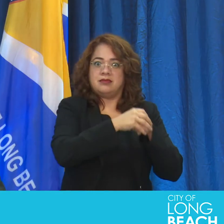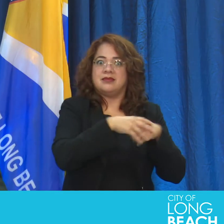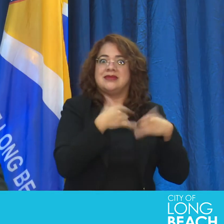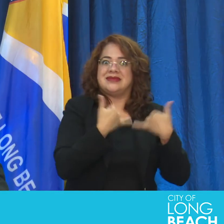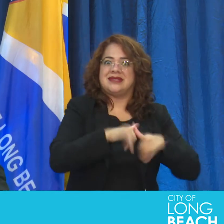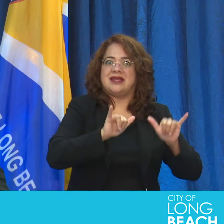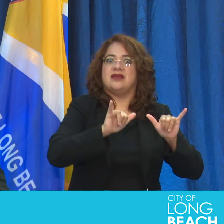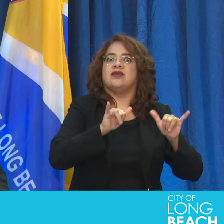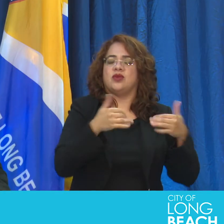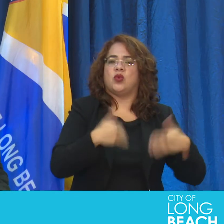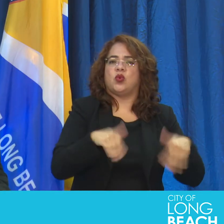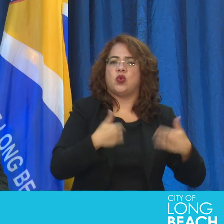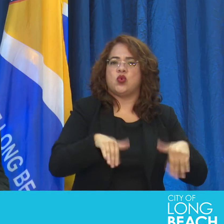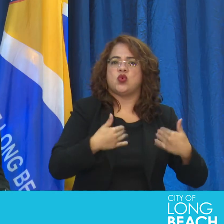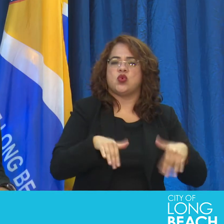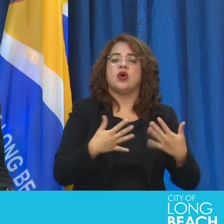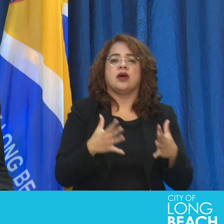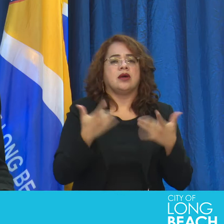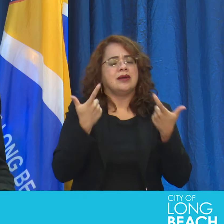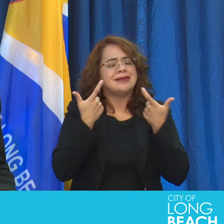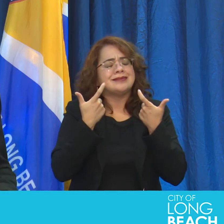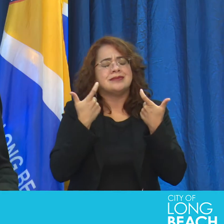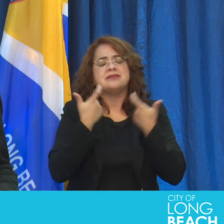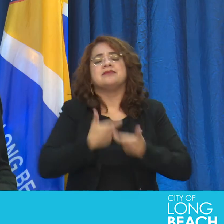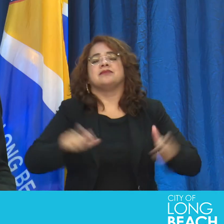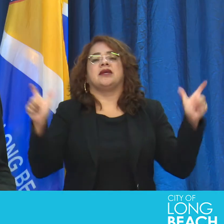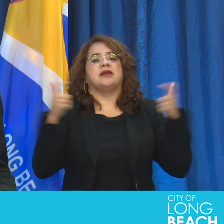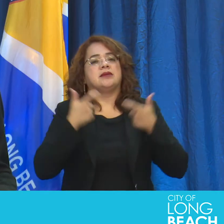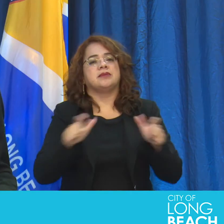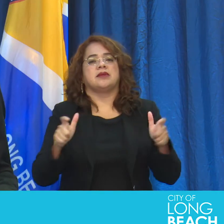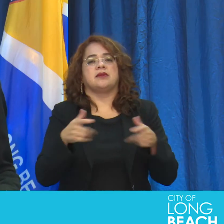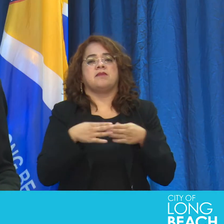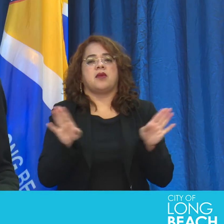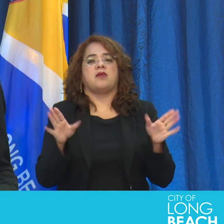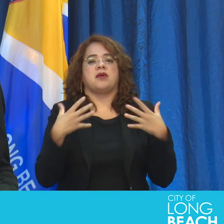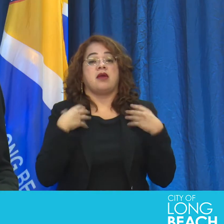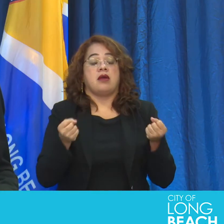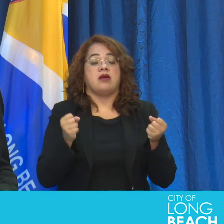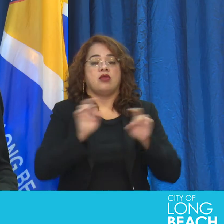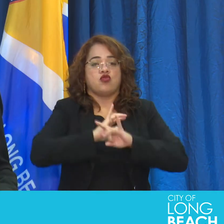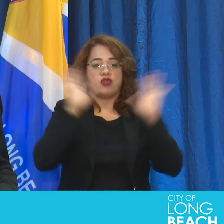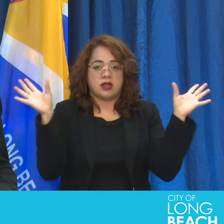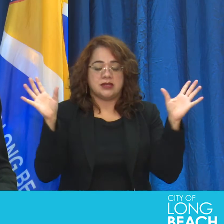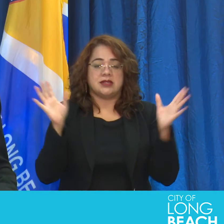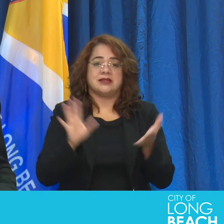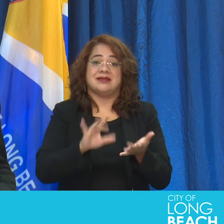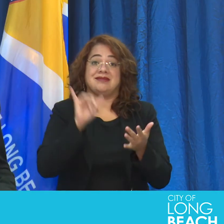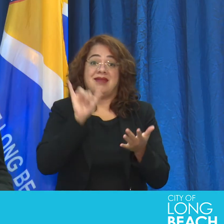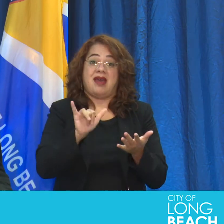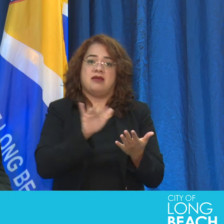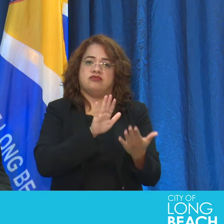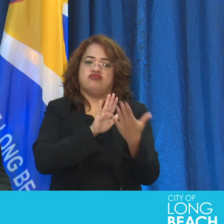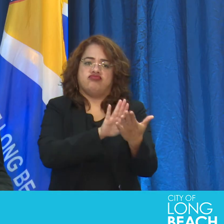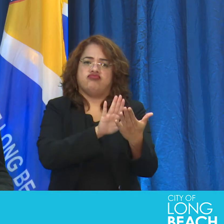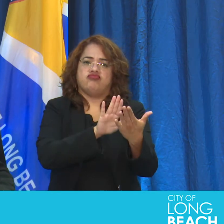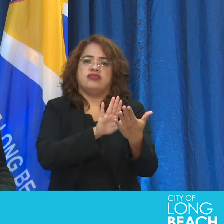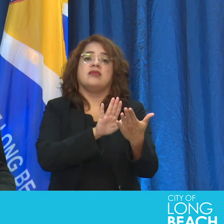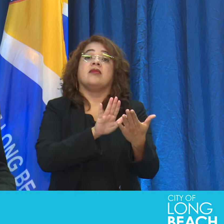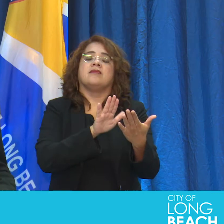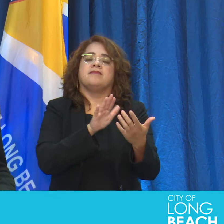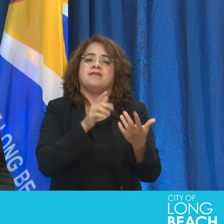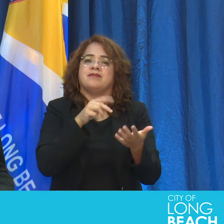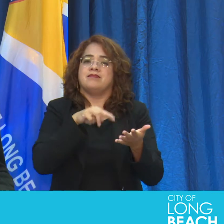health crisis is the single largest public health crisis of our lifetime. Addressing COVID-19 is going to require incredible